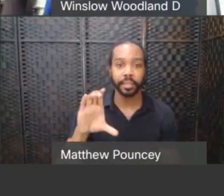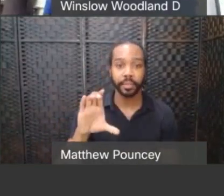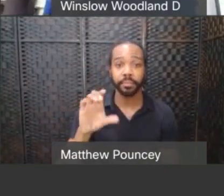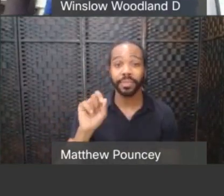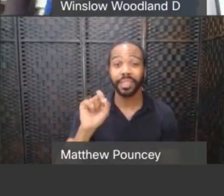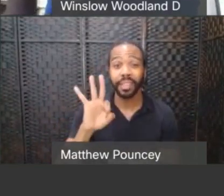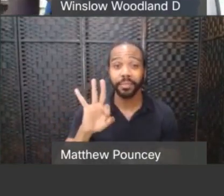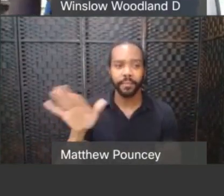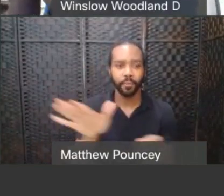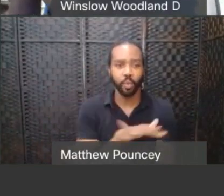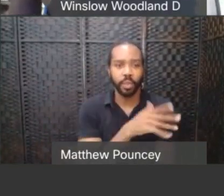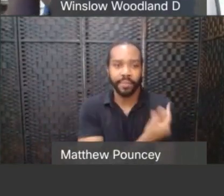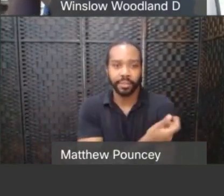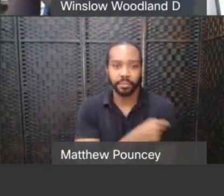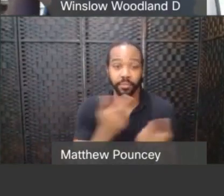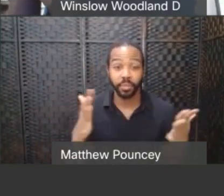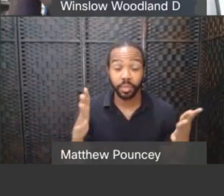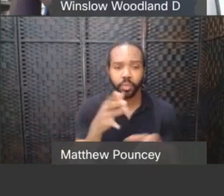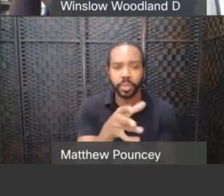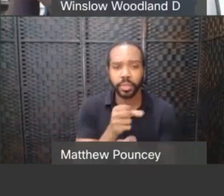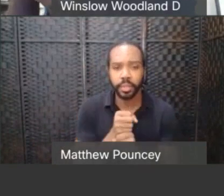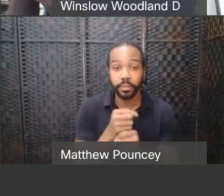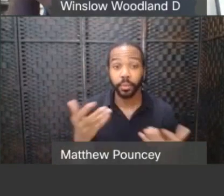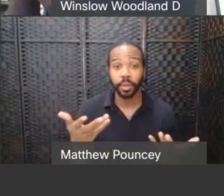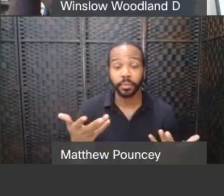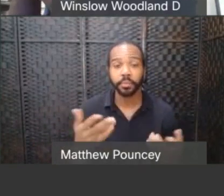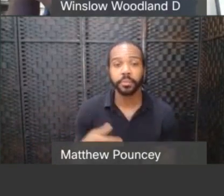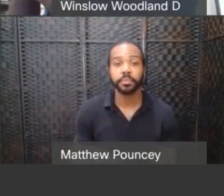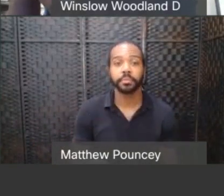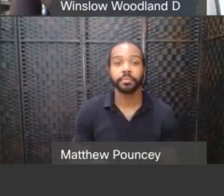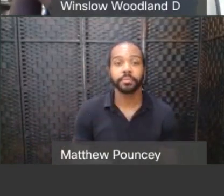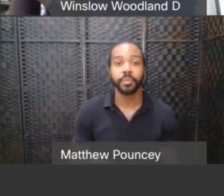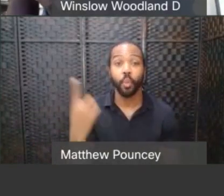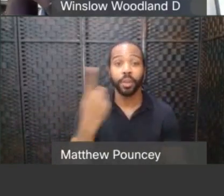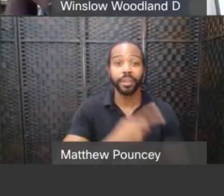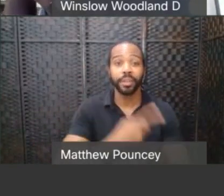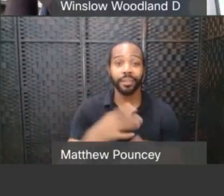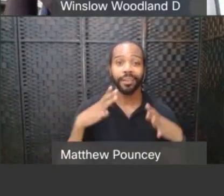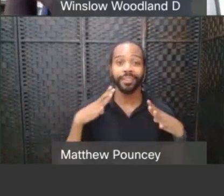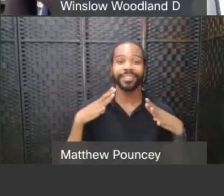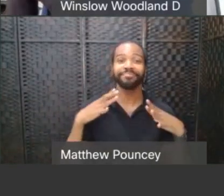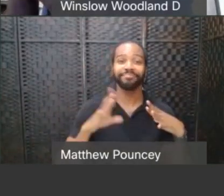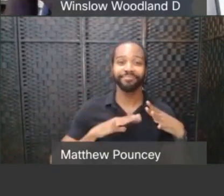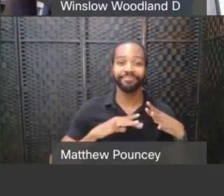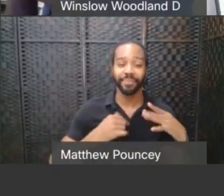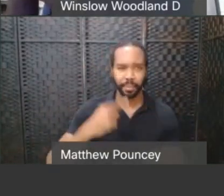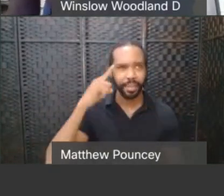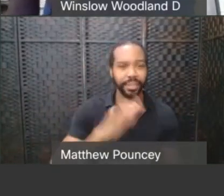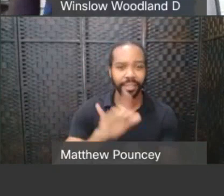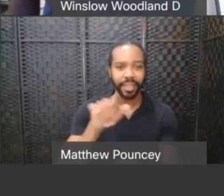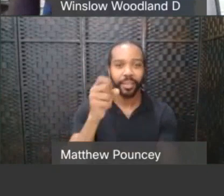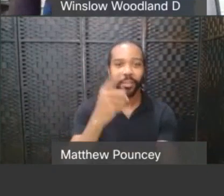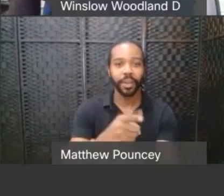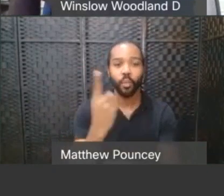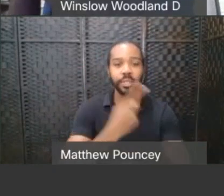you're fully vaccinated, you will receive a day off. I believe it's a day off.